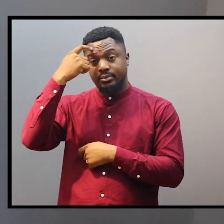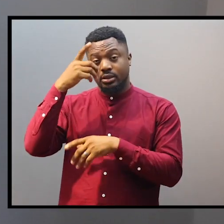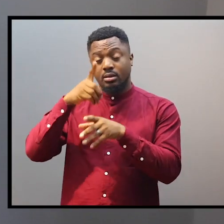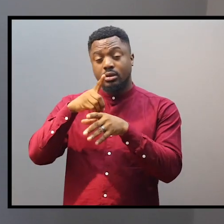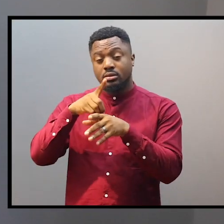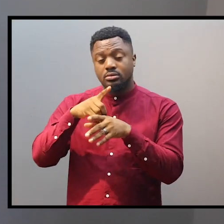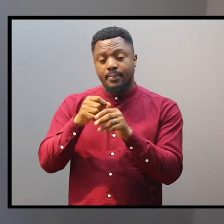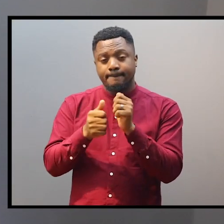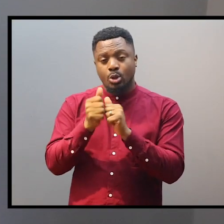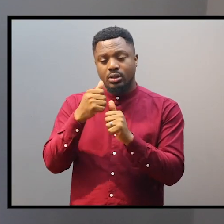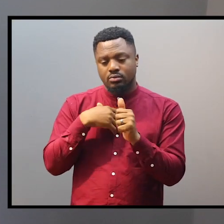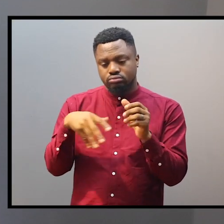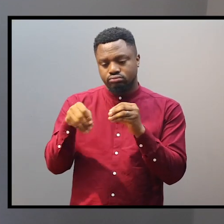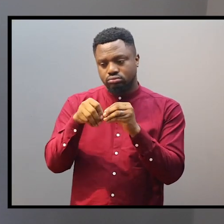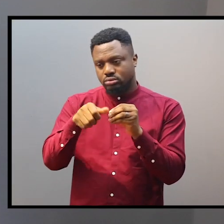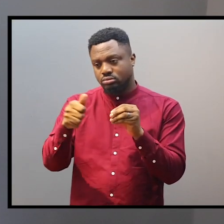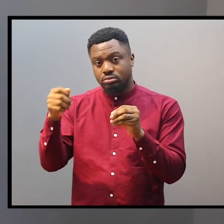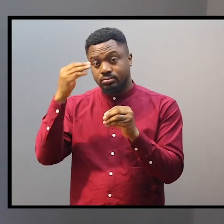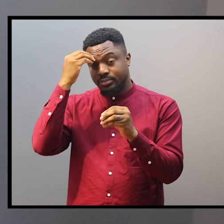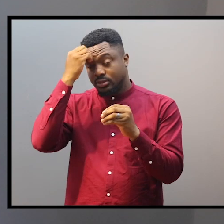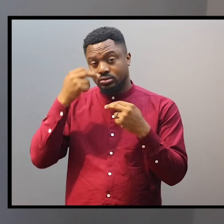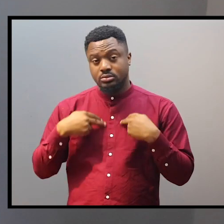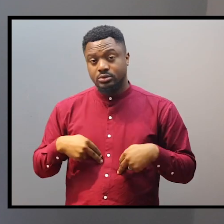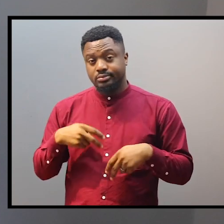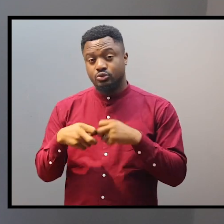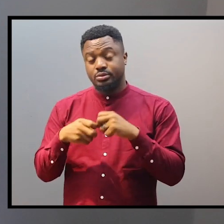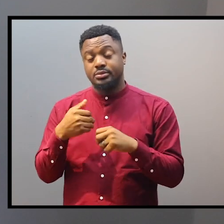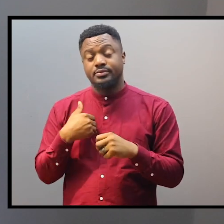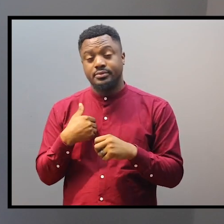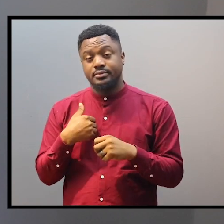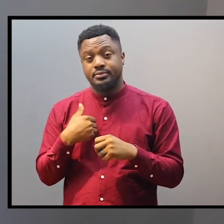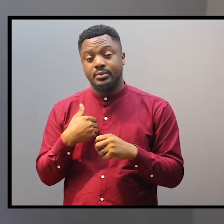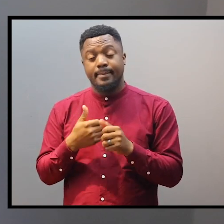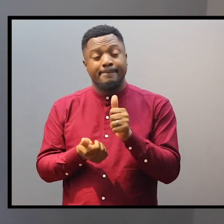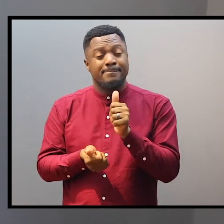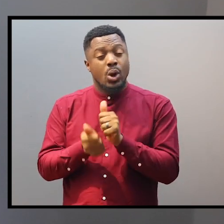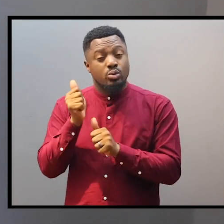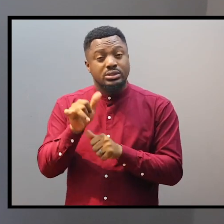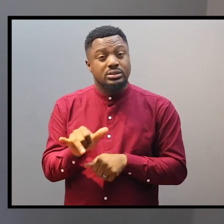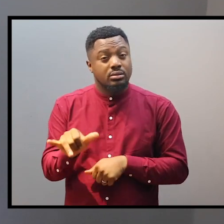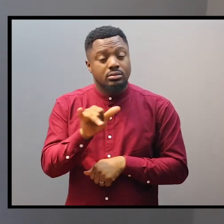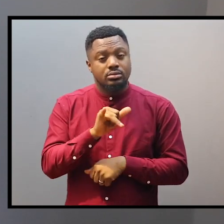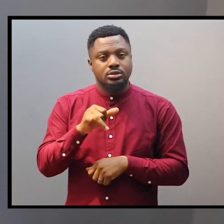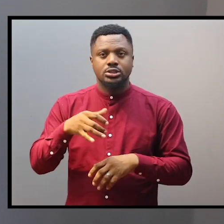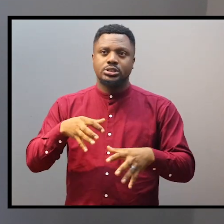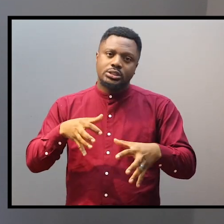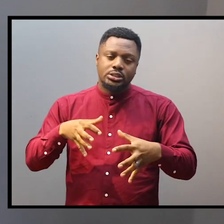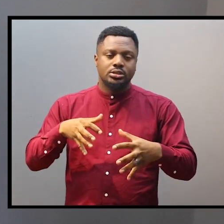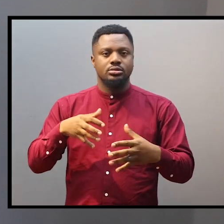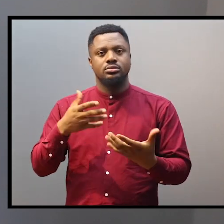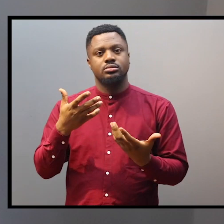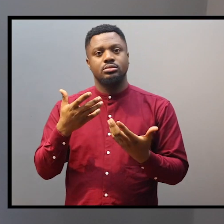Intellectual disability often comes with other mental health issues. Commonest are